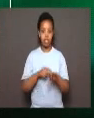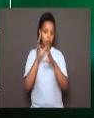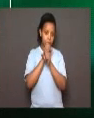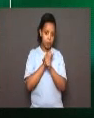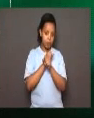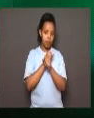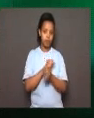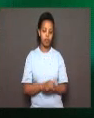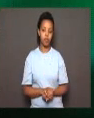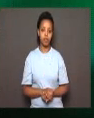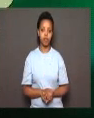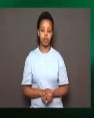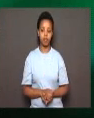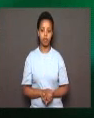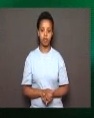Time's up.